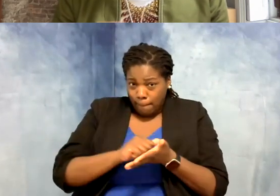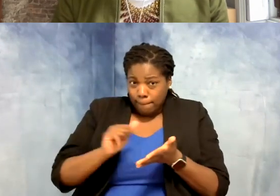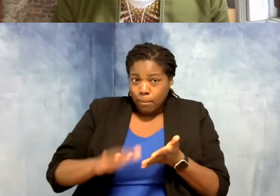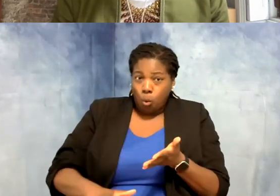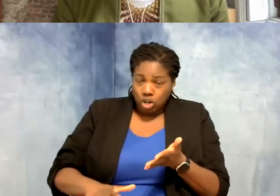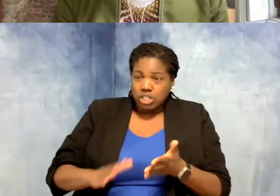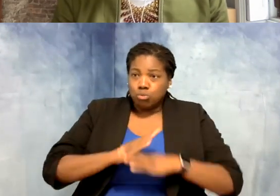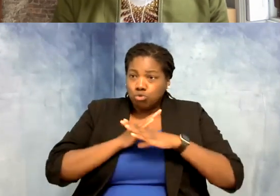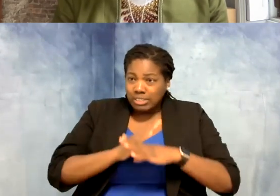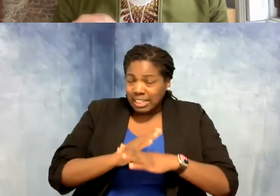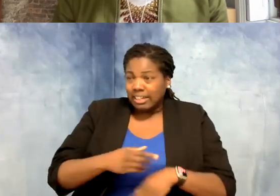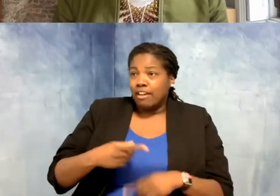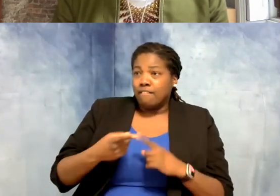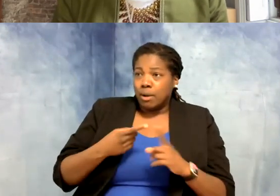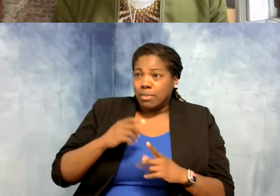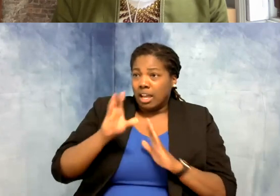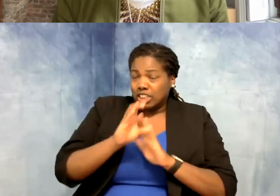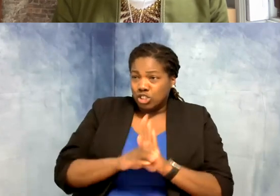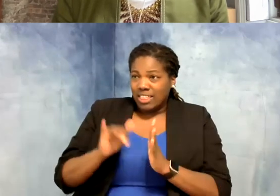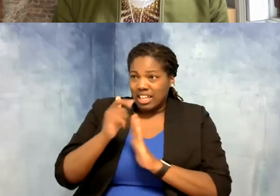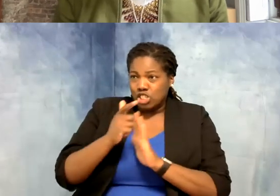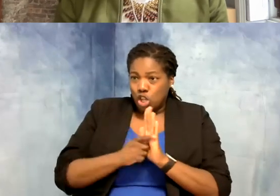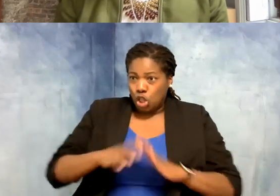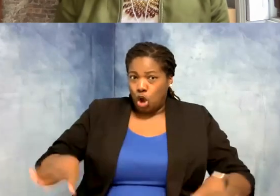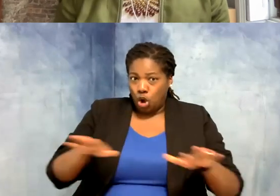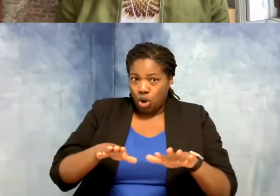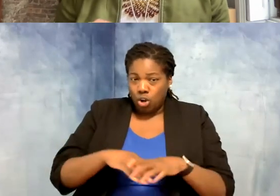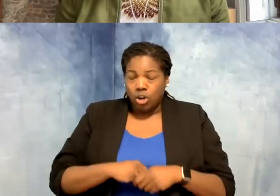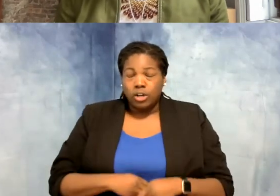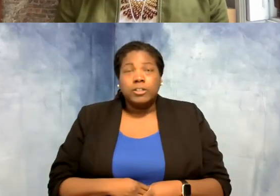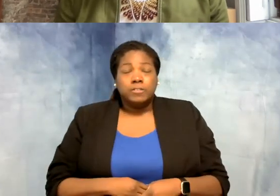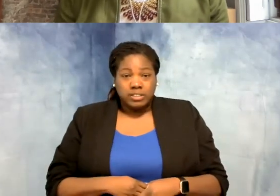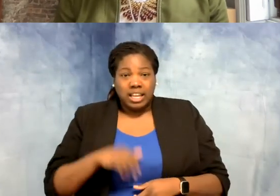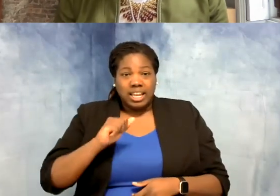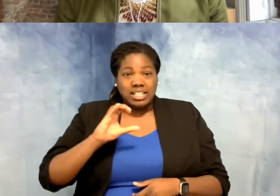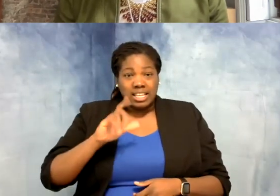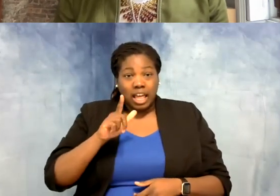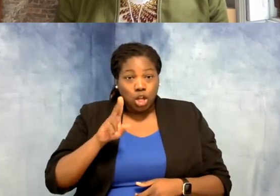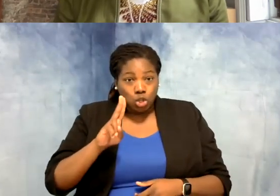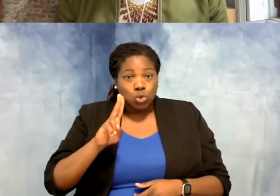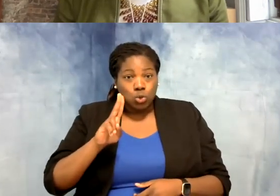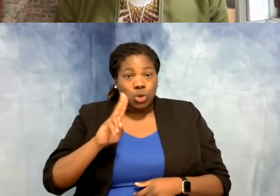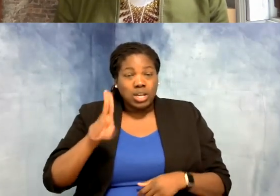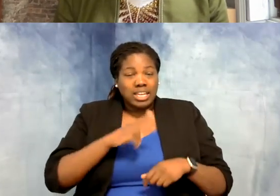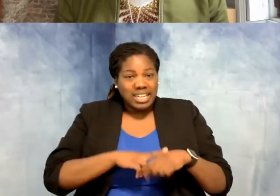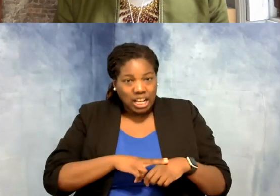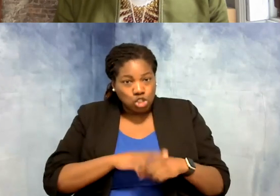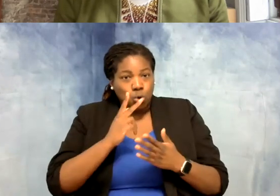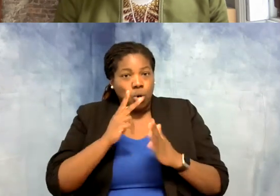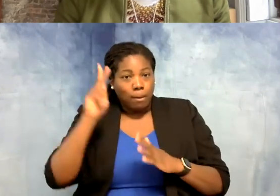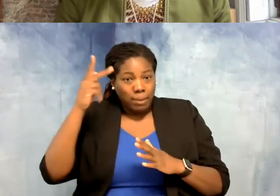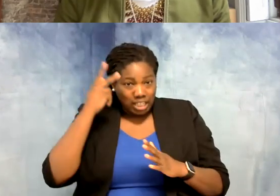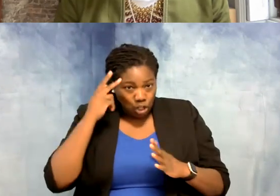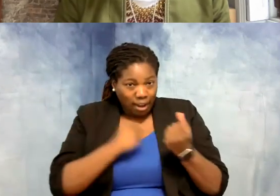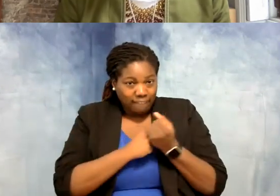is protected by the Constitution, and that is the law of the land today. The ACLU National Political Advocacy Department, we'll